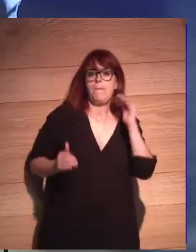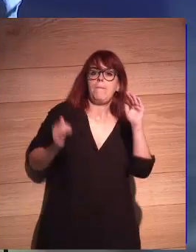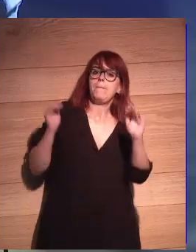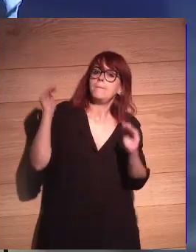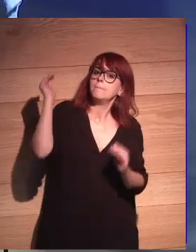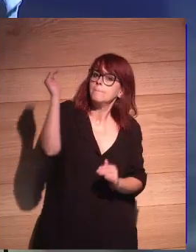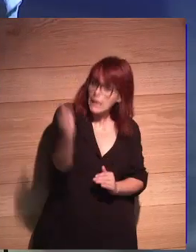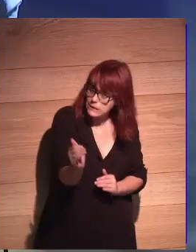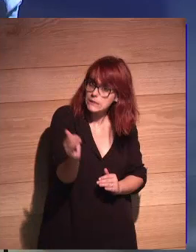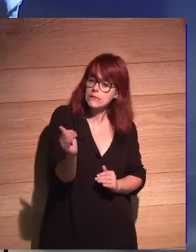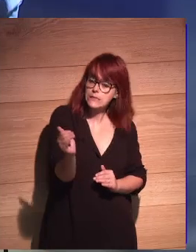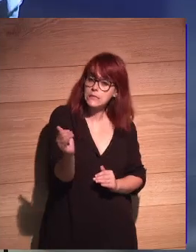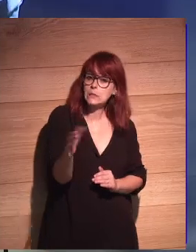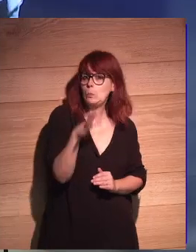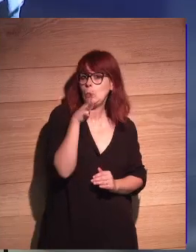one step further,